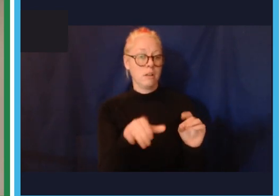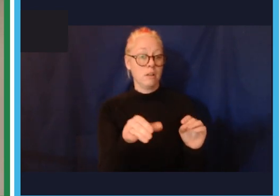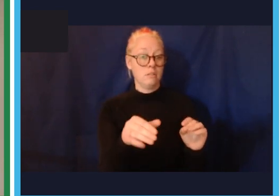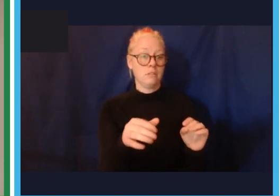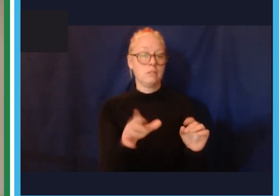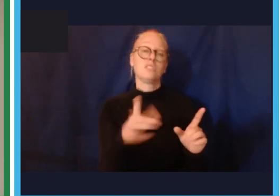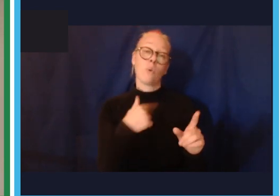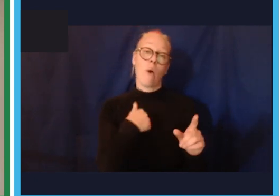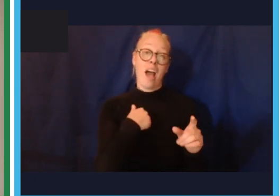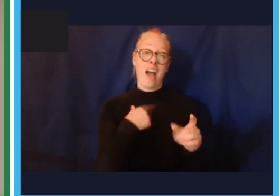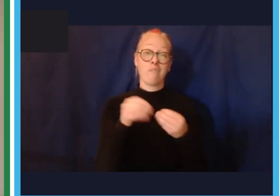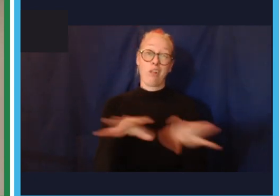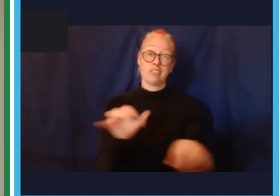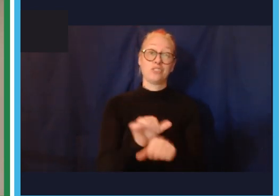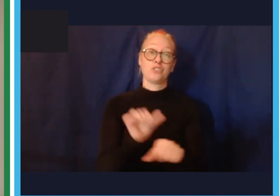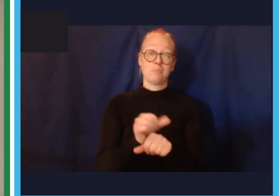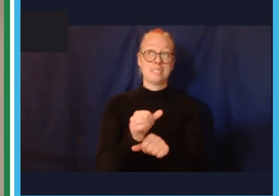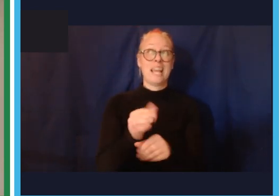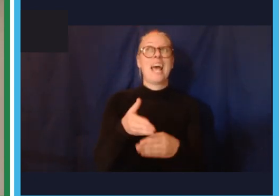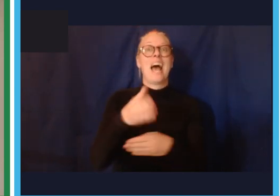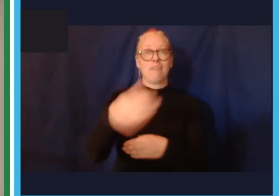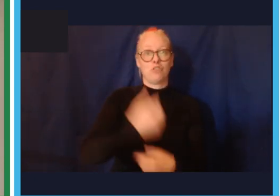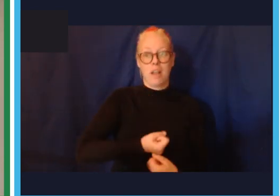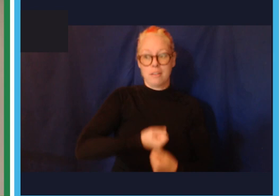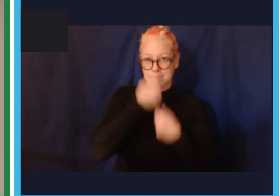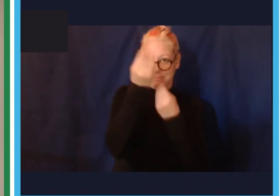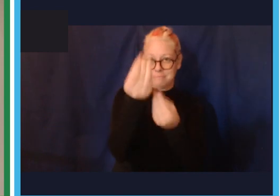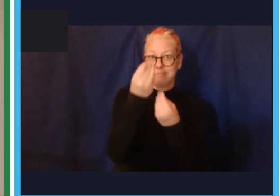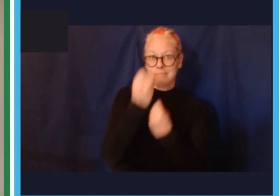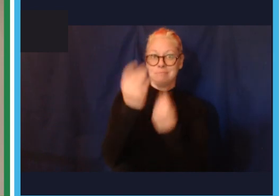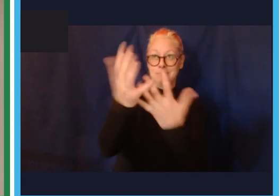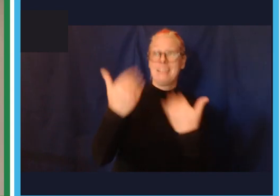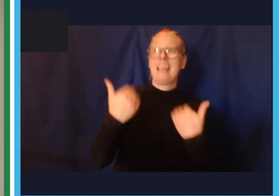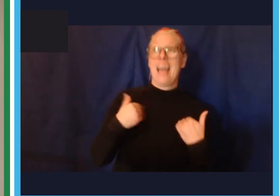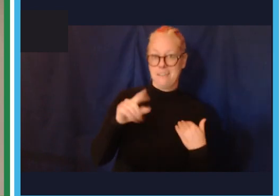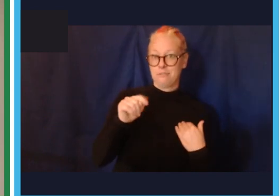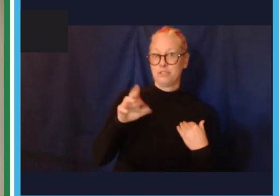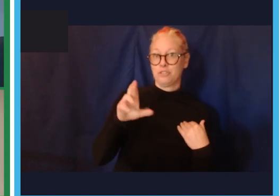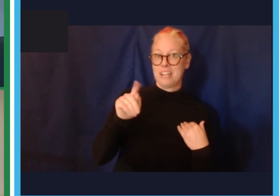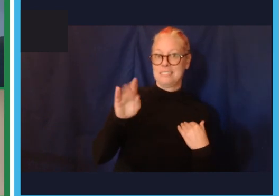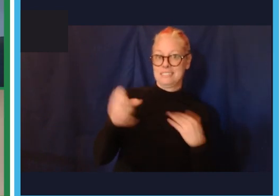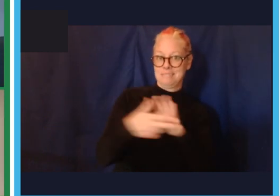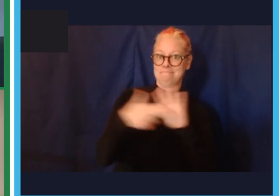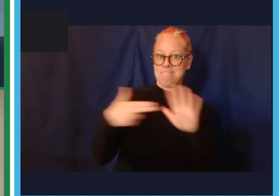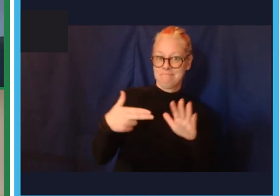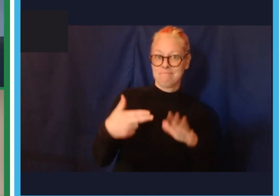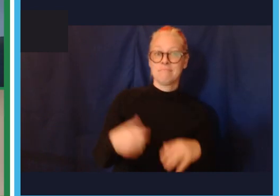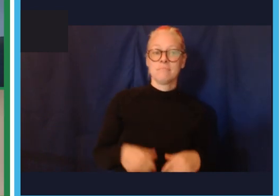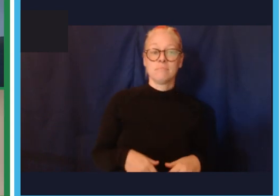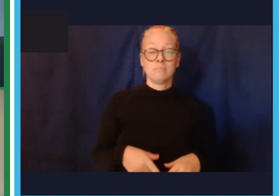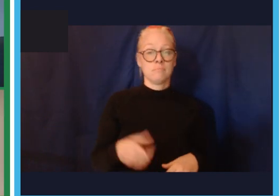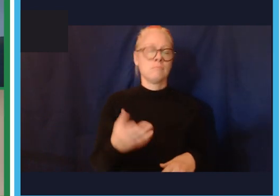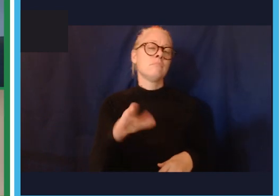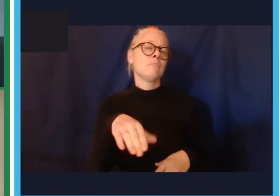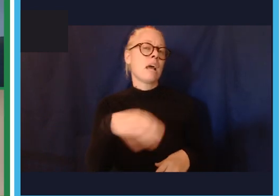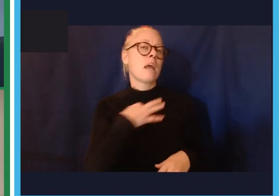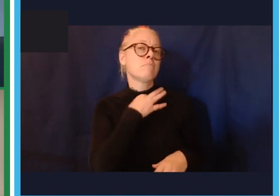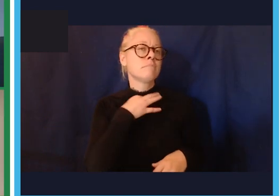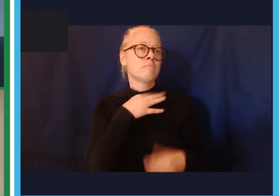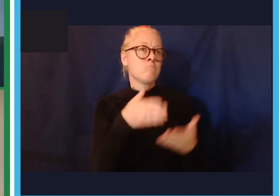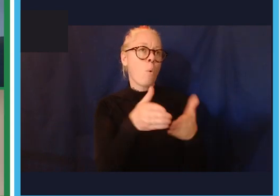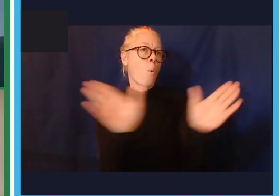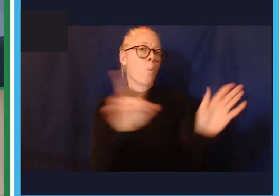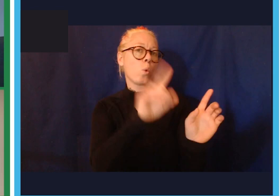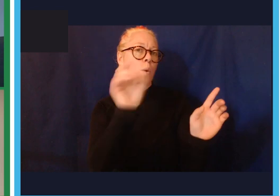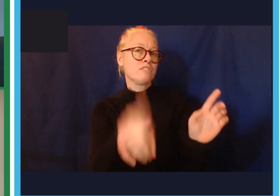because I think we all feel like the stigma attached to these disabilities, people think that it is going to make us incapable of